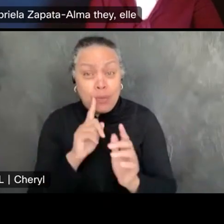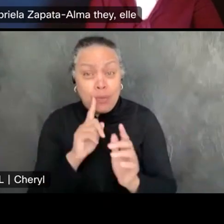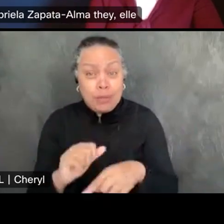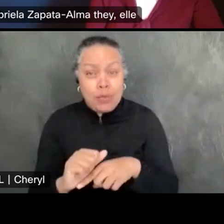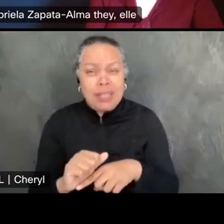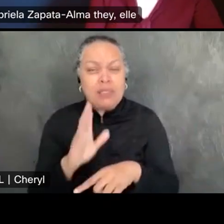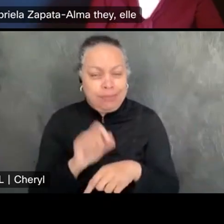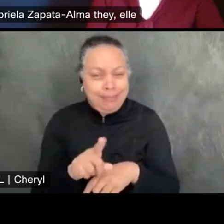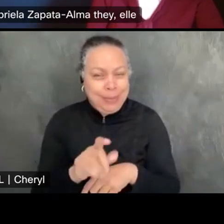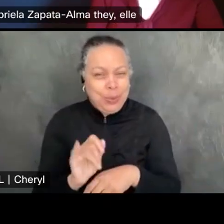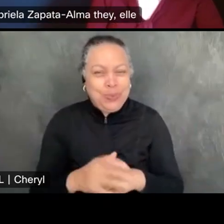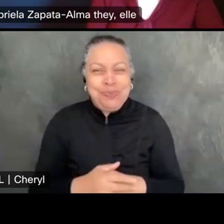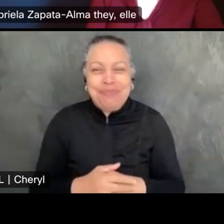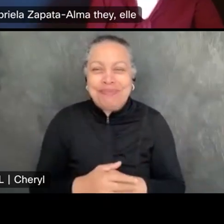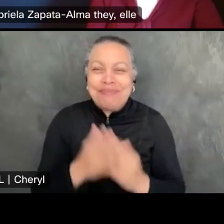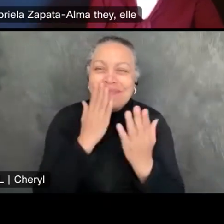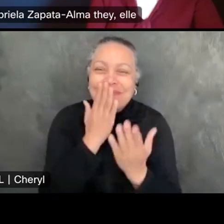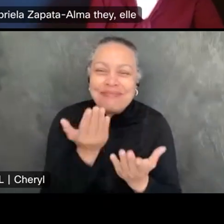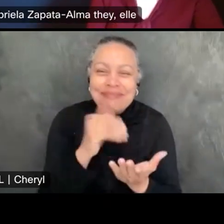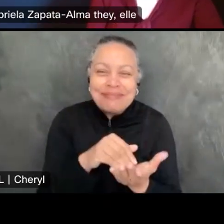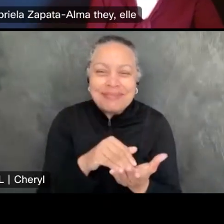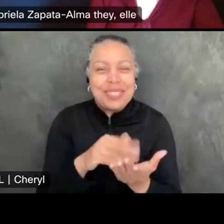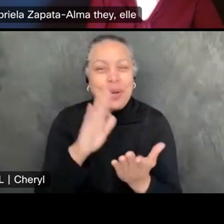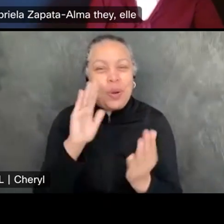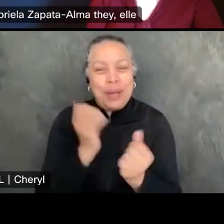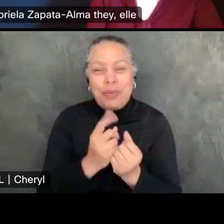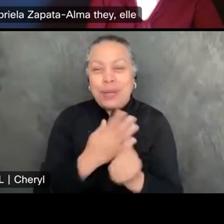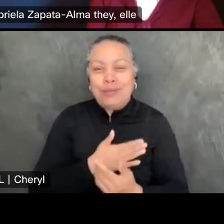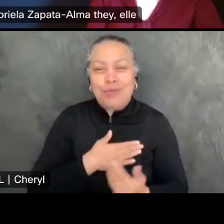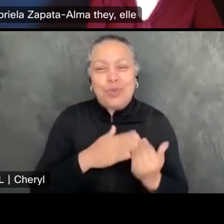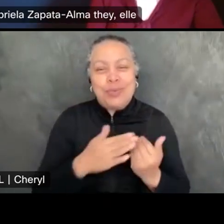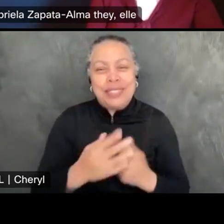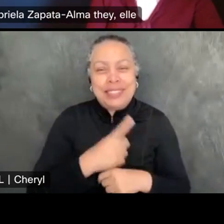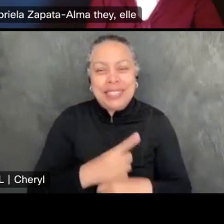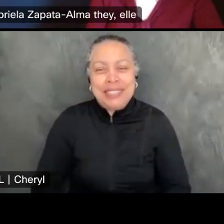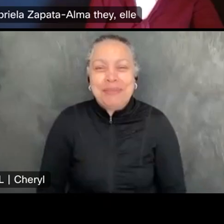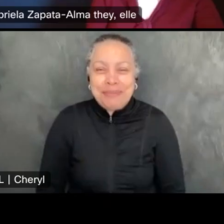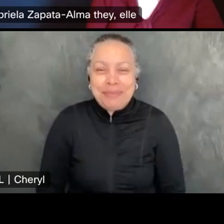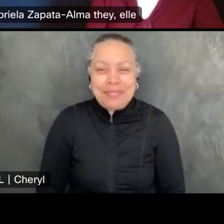as well. Thanks again, and wishing everyone a wonderful rest of your day.